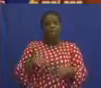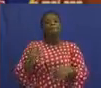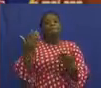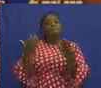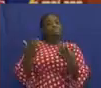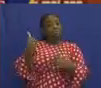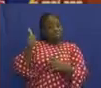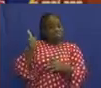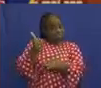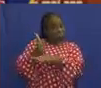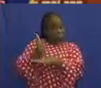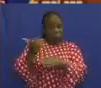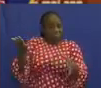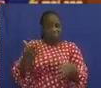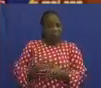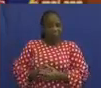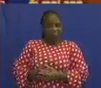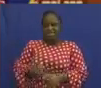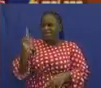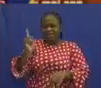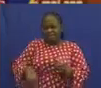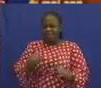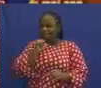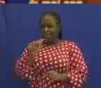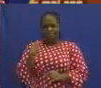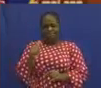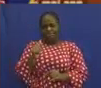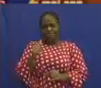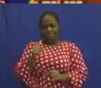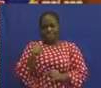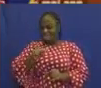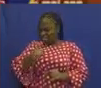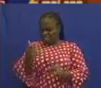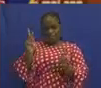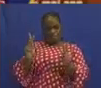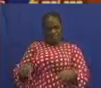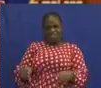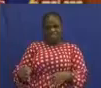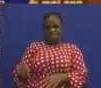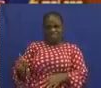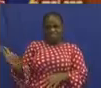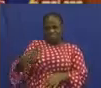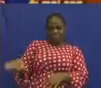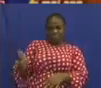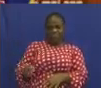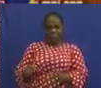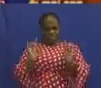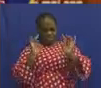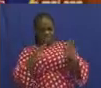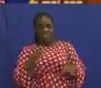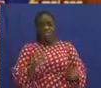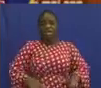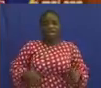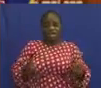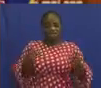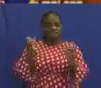or herself to blame. We cannot afford anyone's recklessness to endanger the lives of